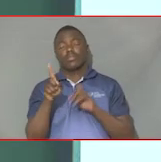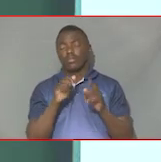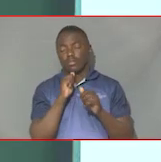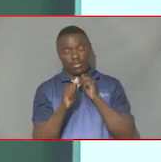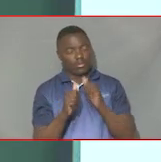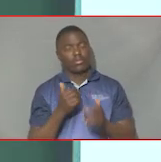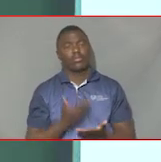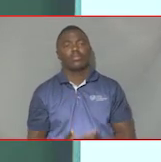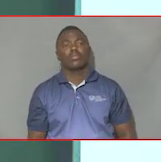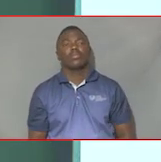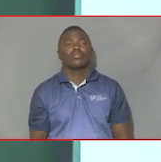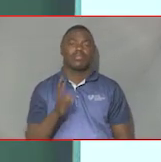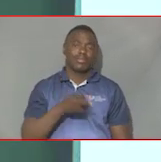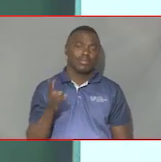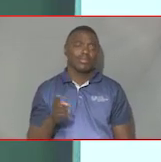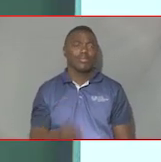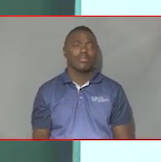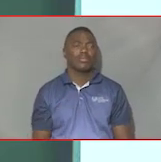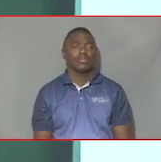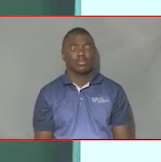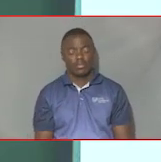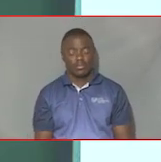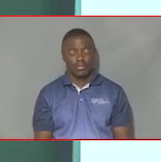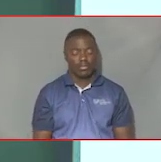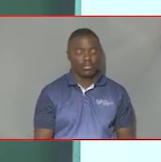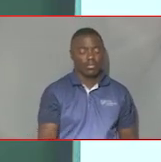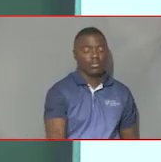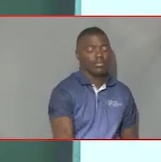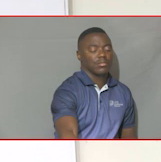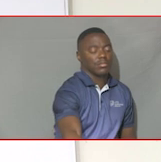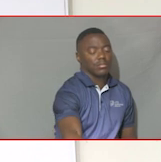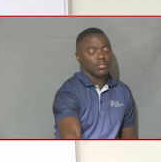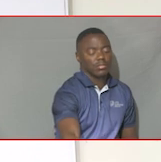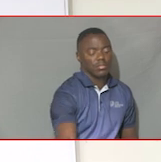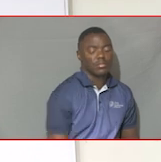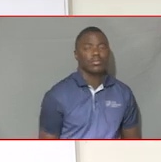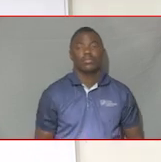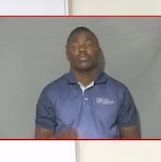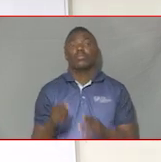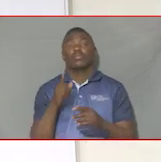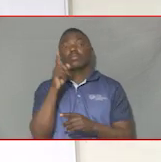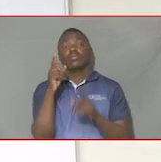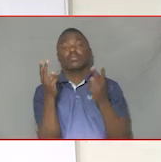This is a repetition of what we've done, but I want you to do it now. They say, in this case,